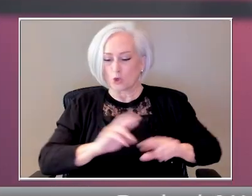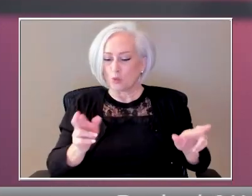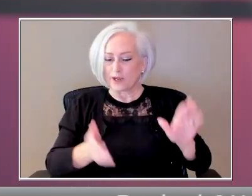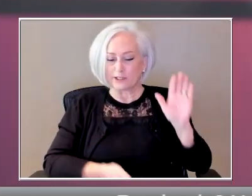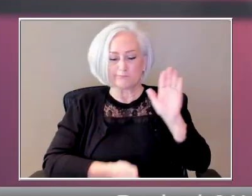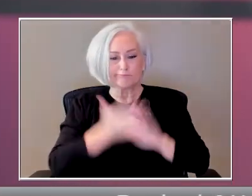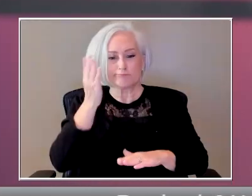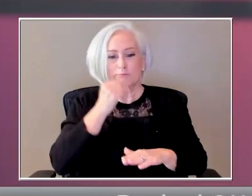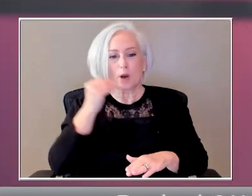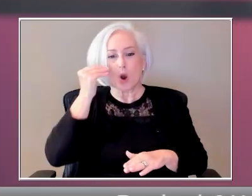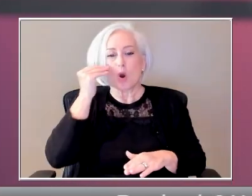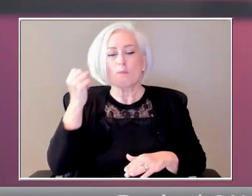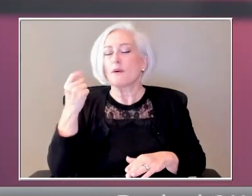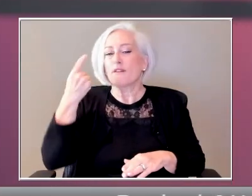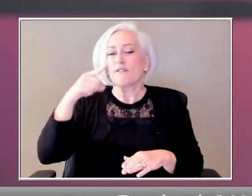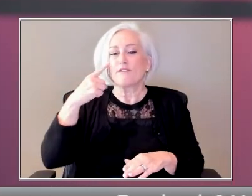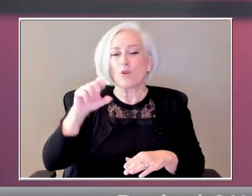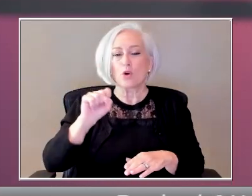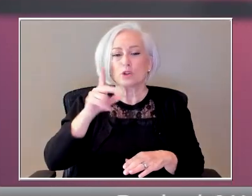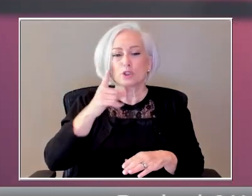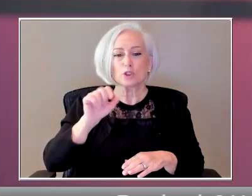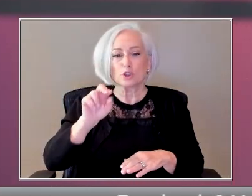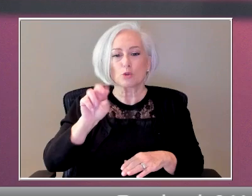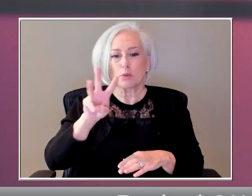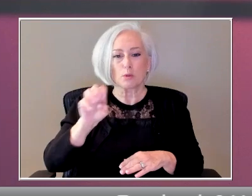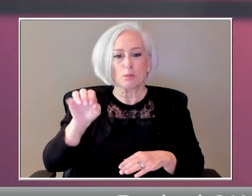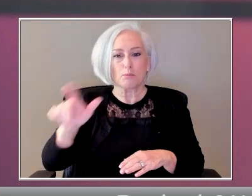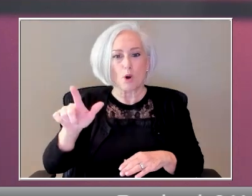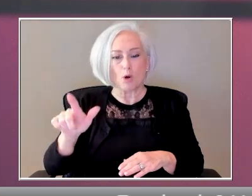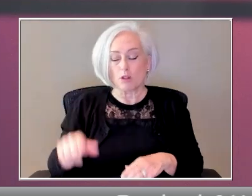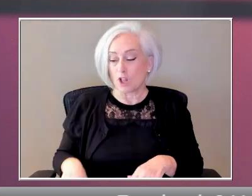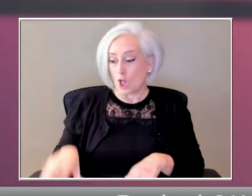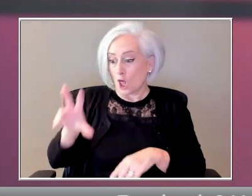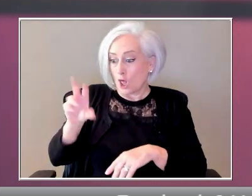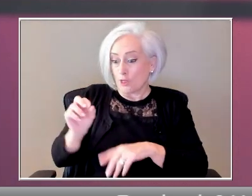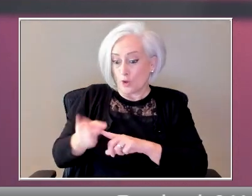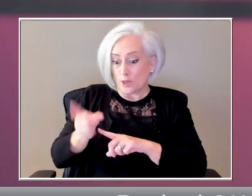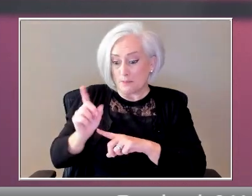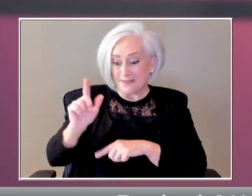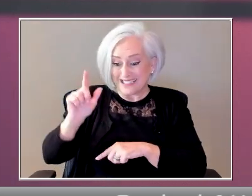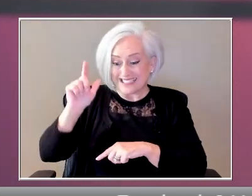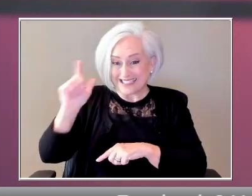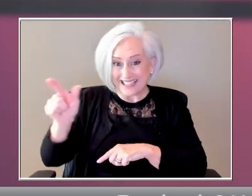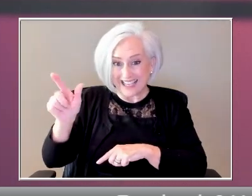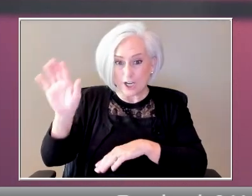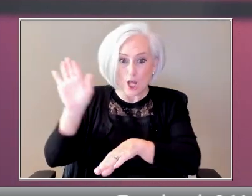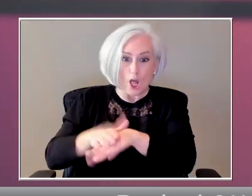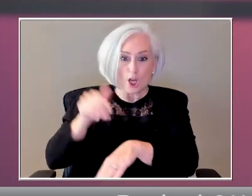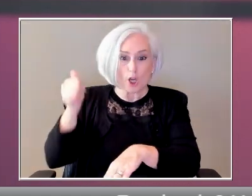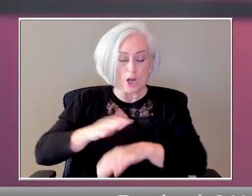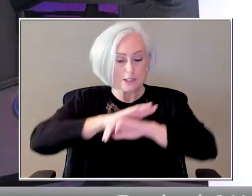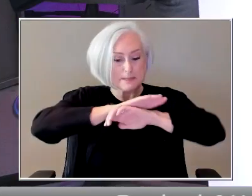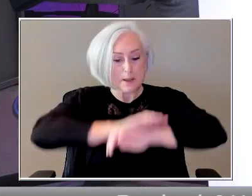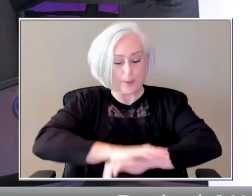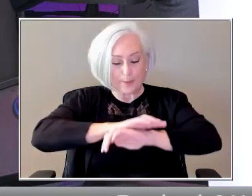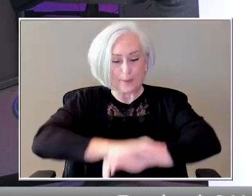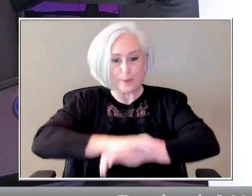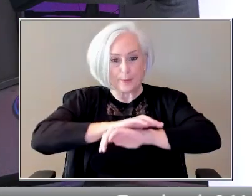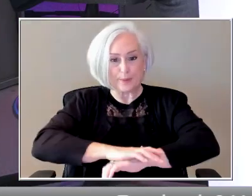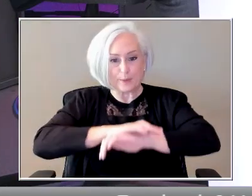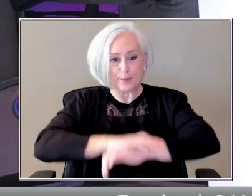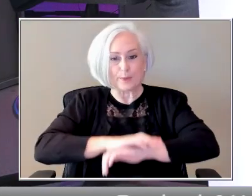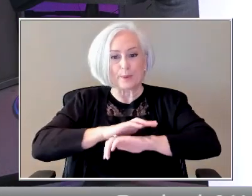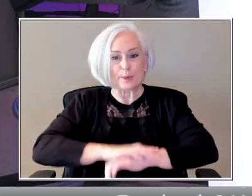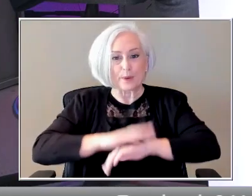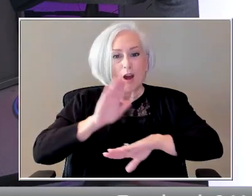weekend." Oh. And about 30 minutes later, I was across the street. I got a call that they were doing CPR on Luke. My gosh. And so